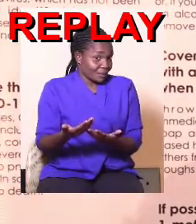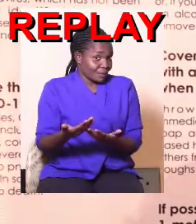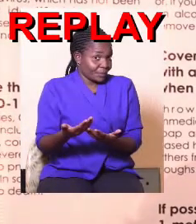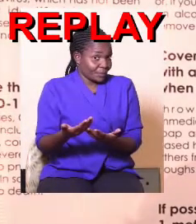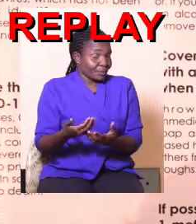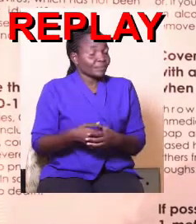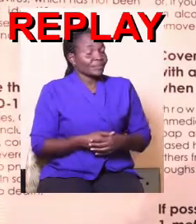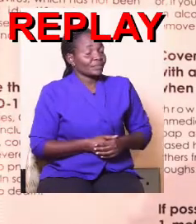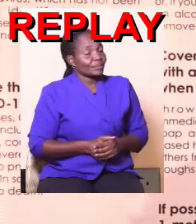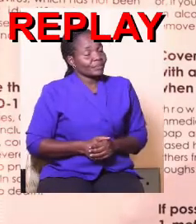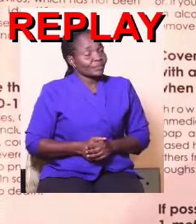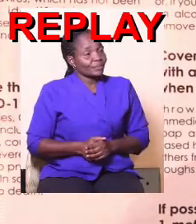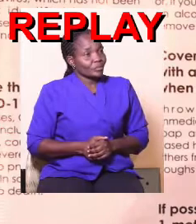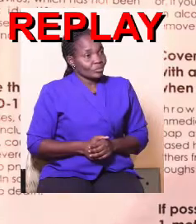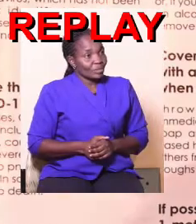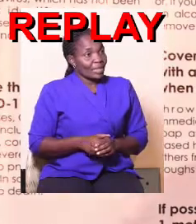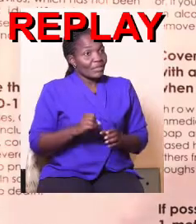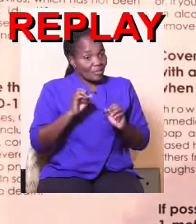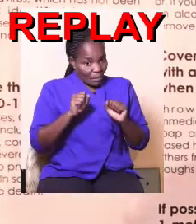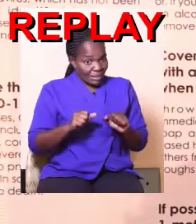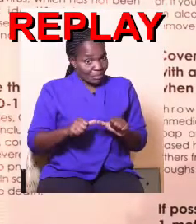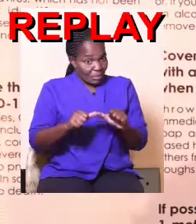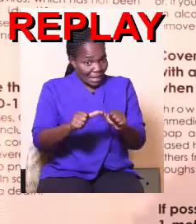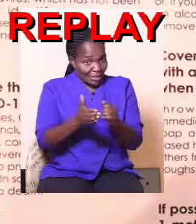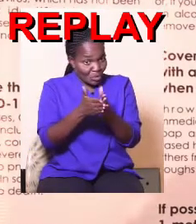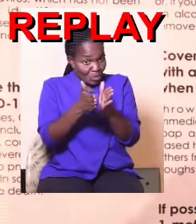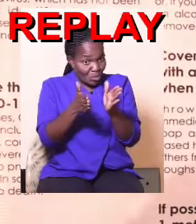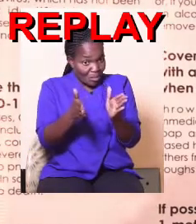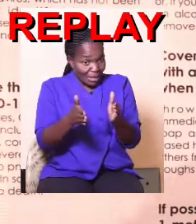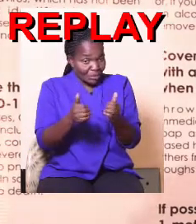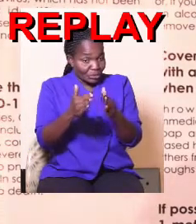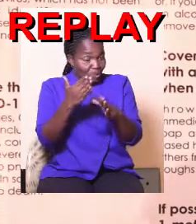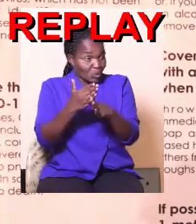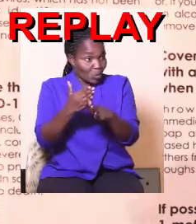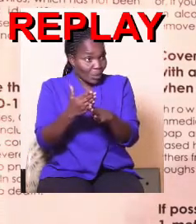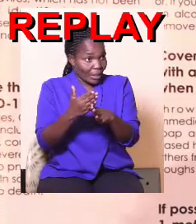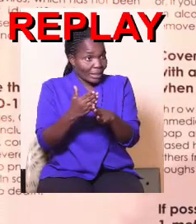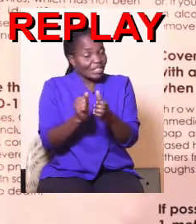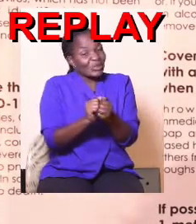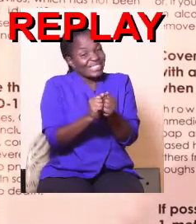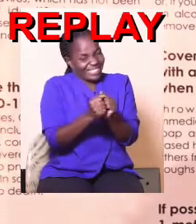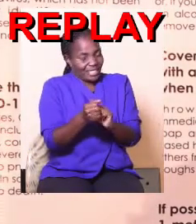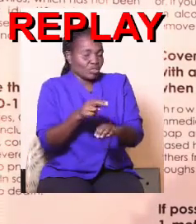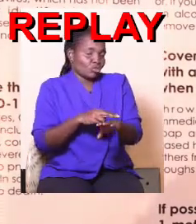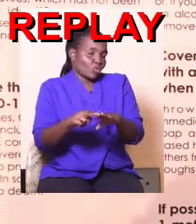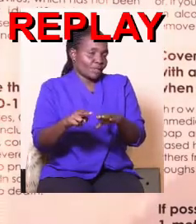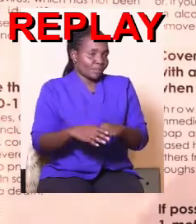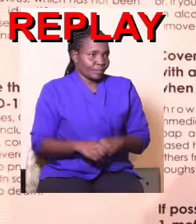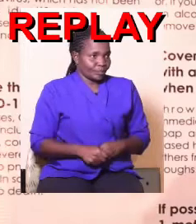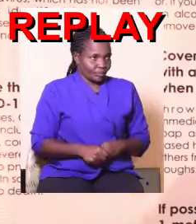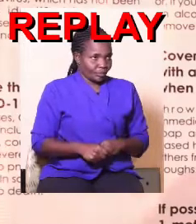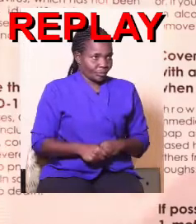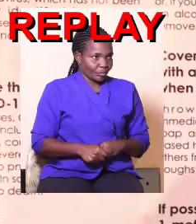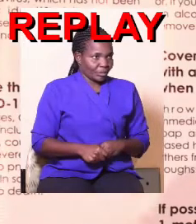to answer. If we have to open up, of course, it won't be business as usual, because COVID will be with